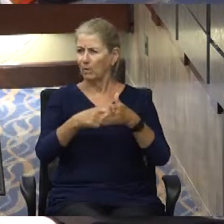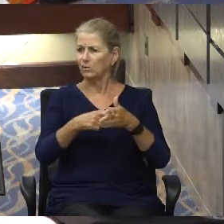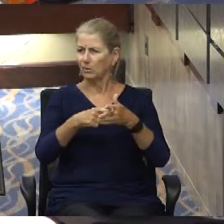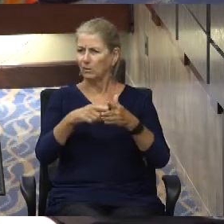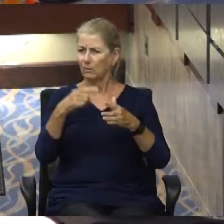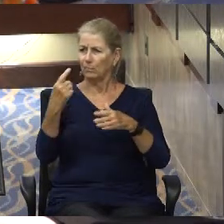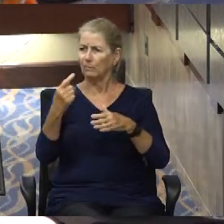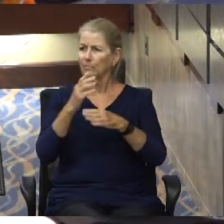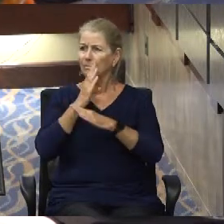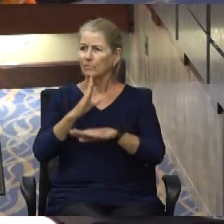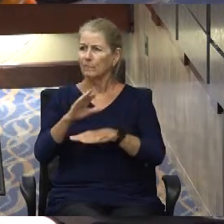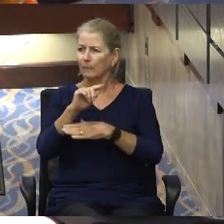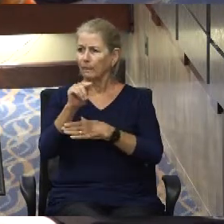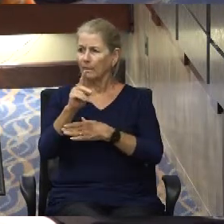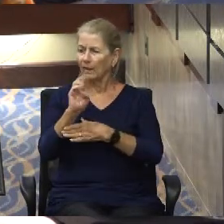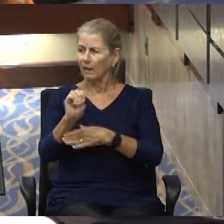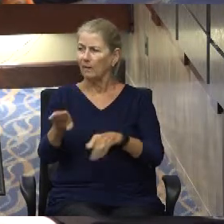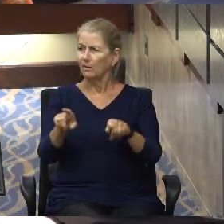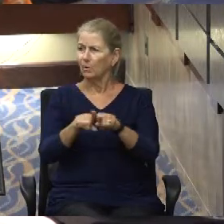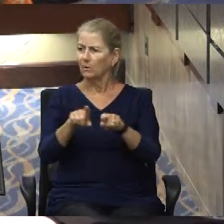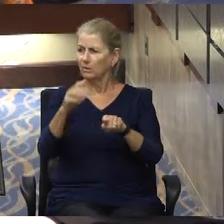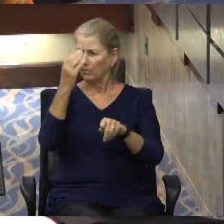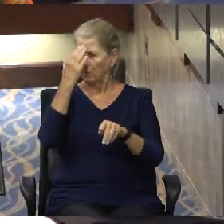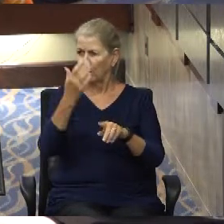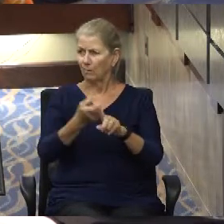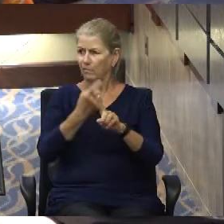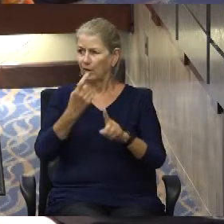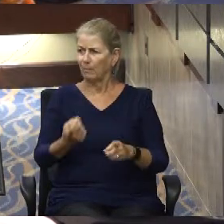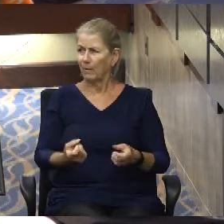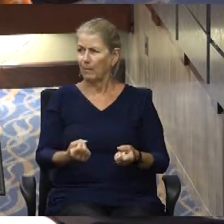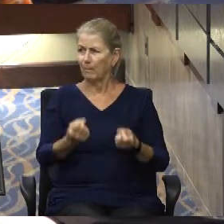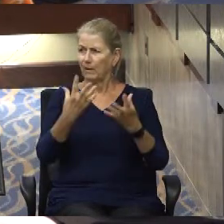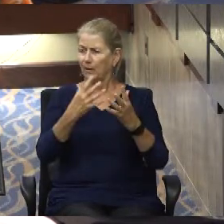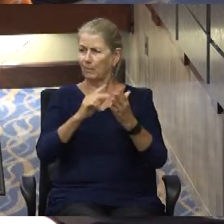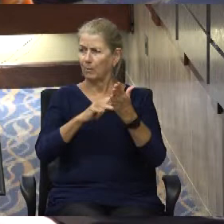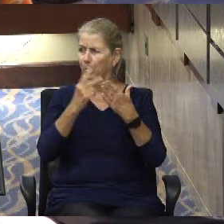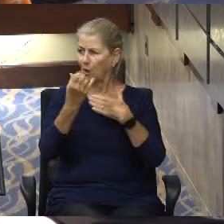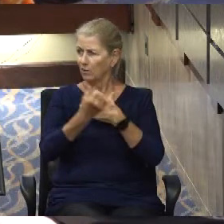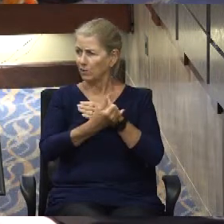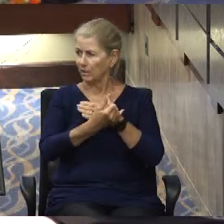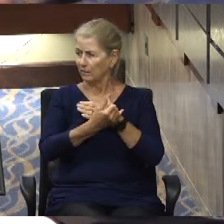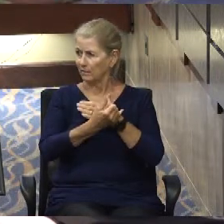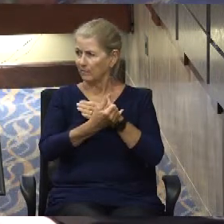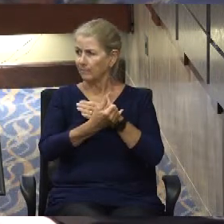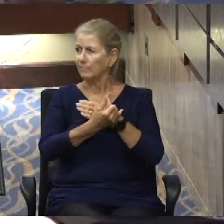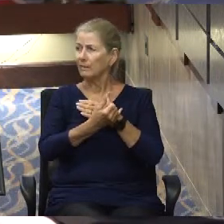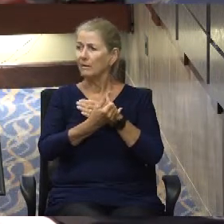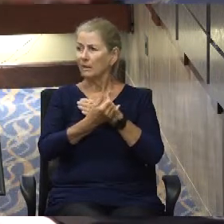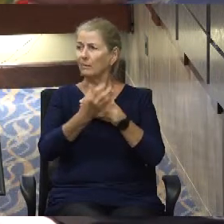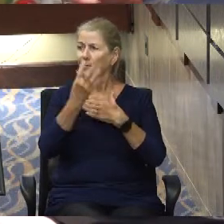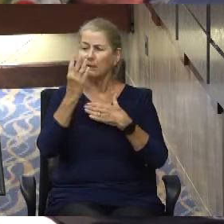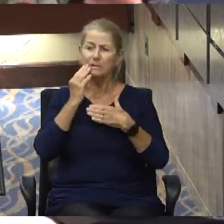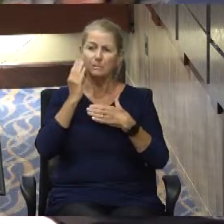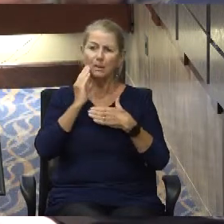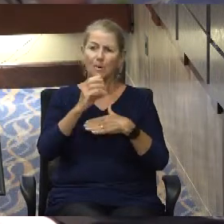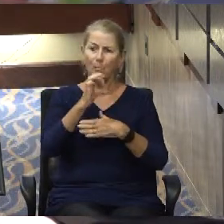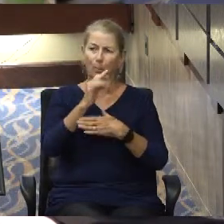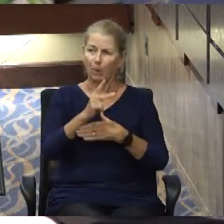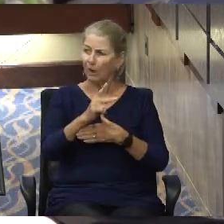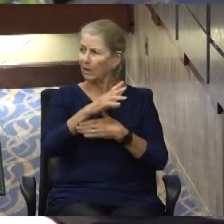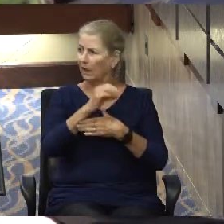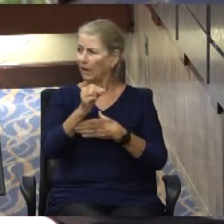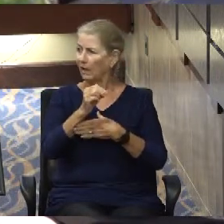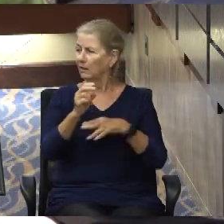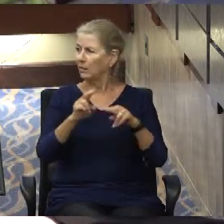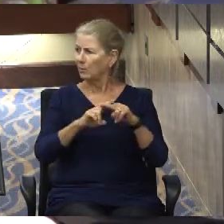application. Fantastic. And you also know from many of our projects that we encounter these bricks and we encounter railroad rail. I